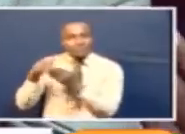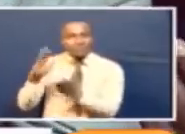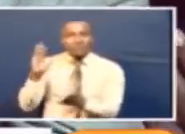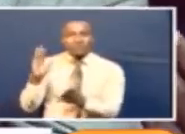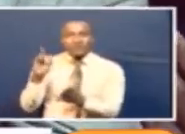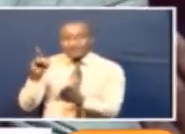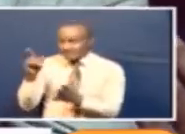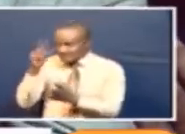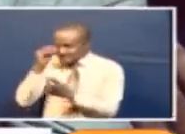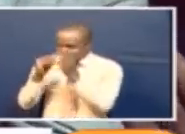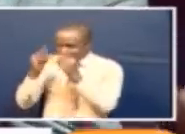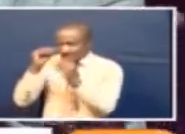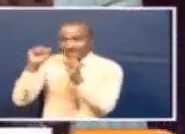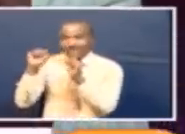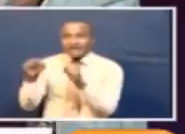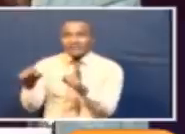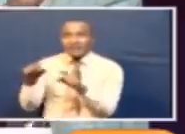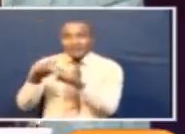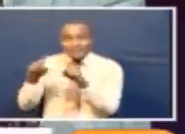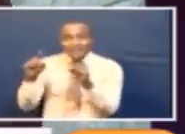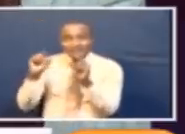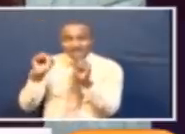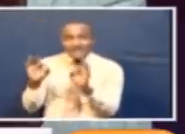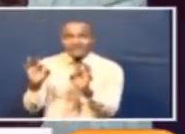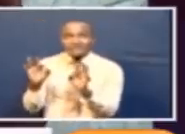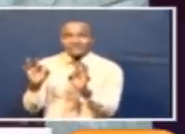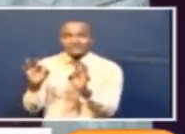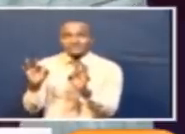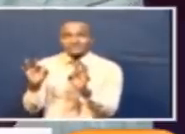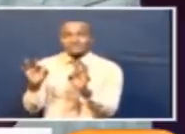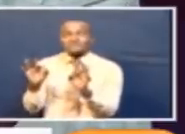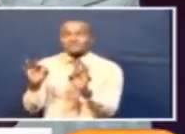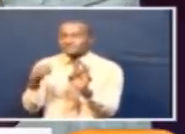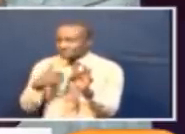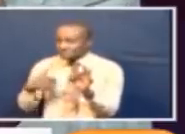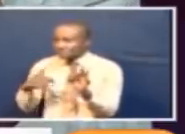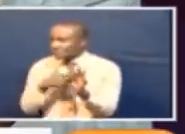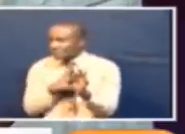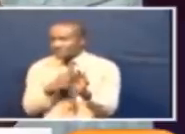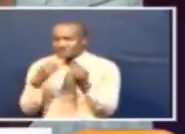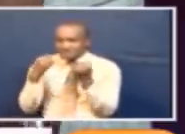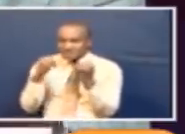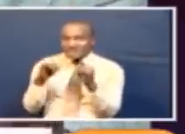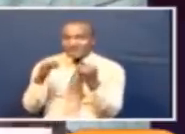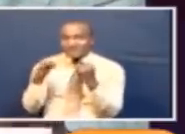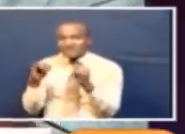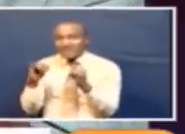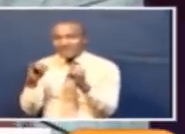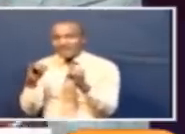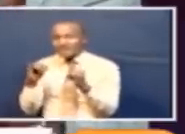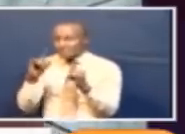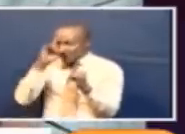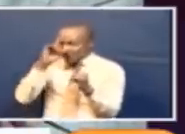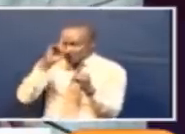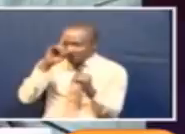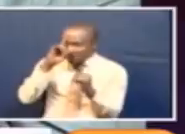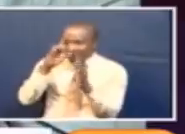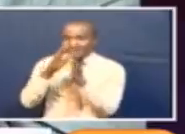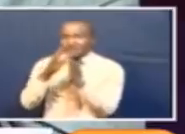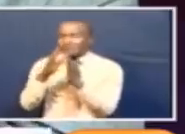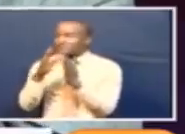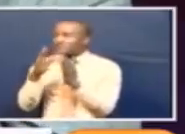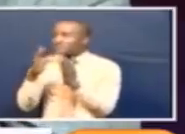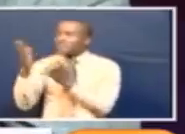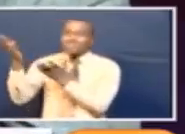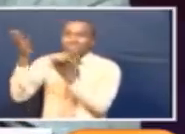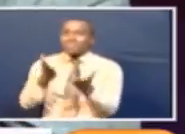those are things we can learn. But if we are just trying to do some ridicule or like just bringing